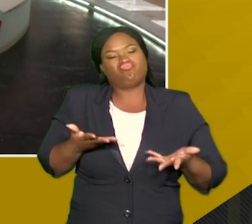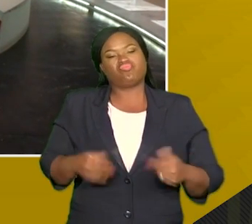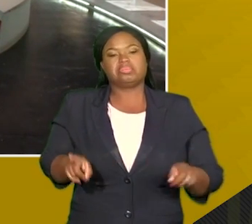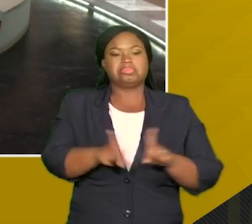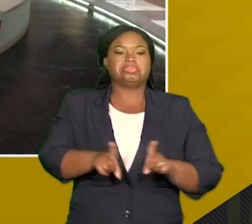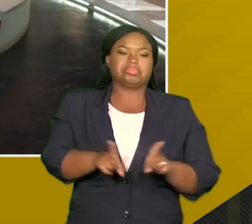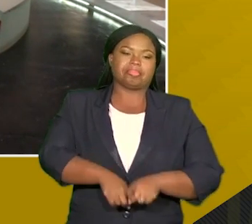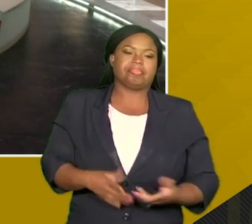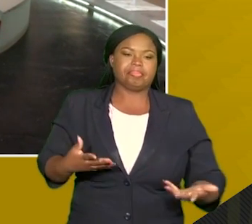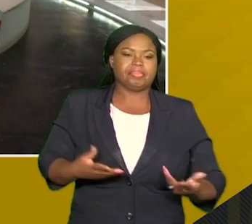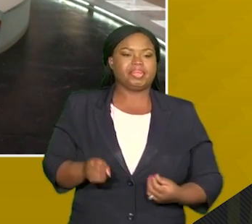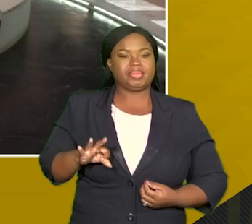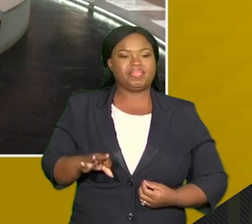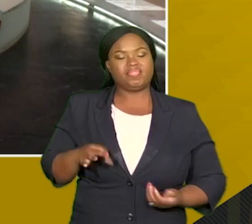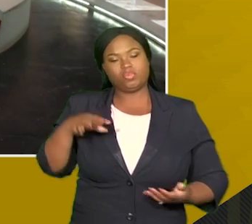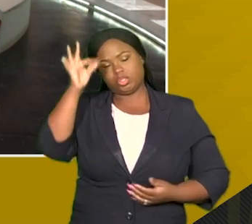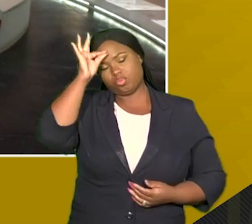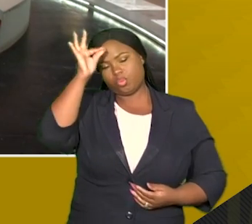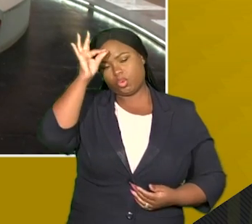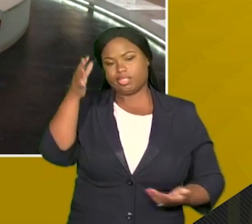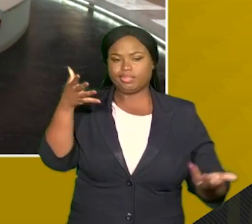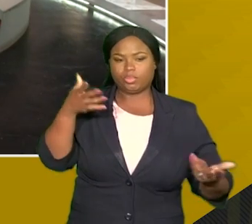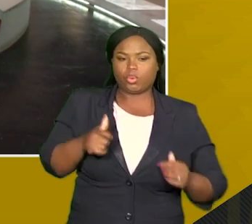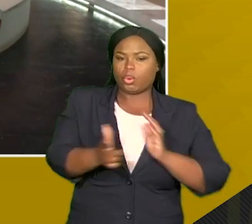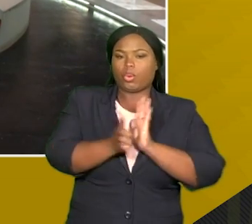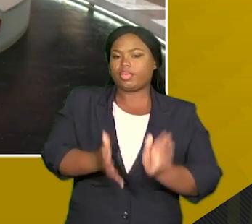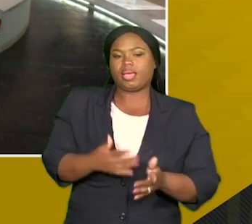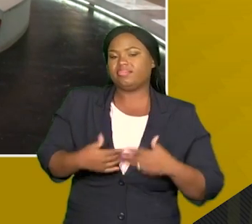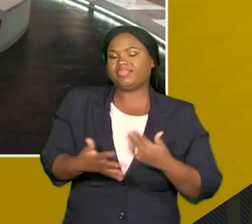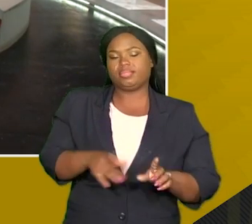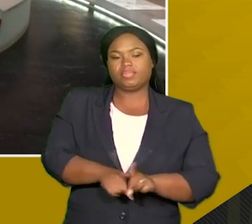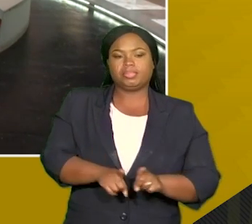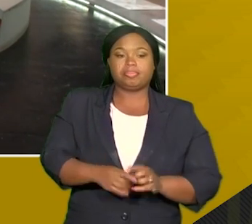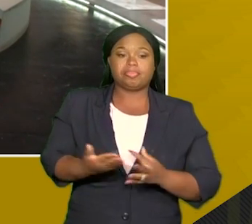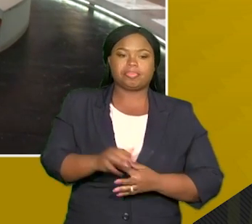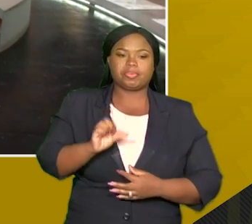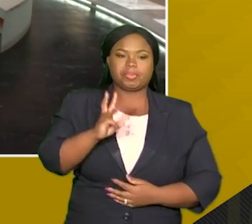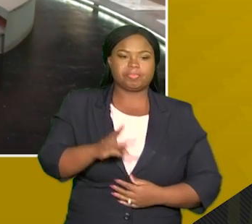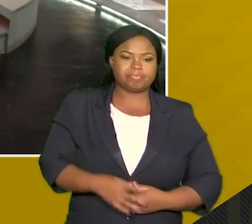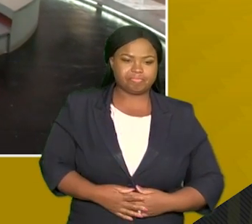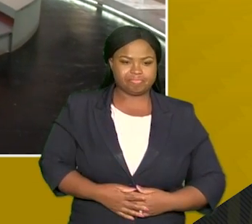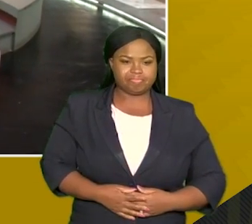nayo yonke ukuba umntwana nje, even we-lawyer or anything like that. Asambe se-breaking, sabuya after this.